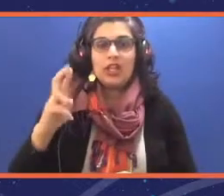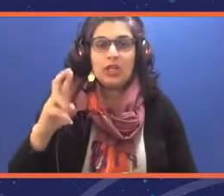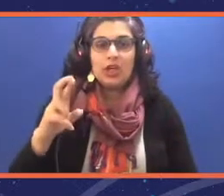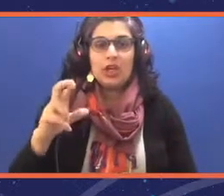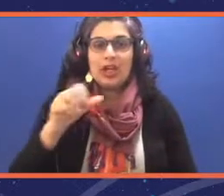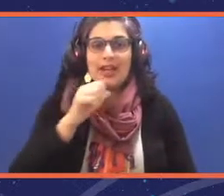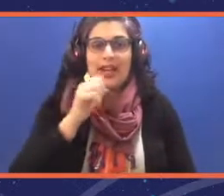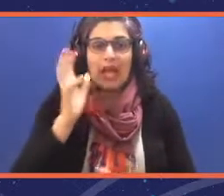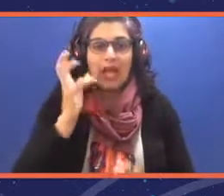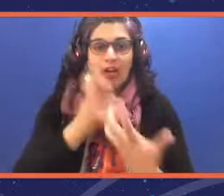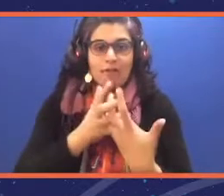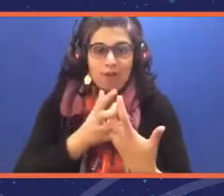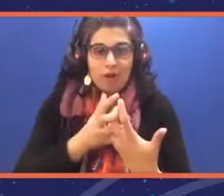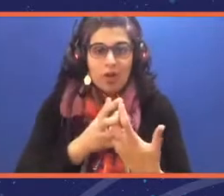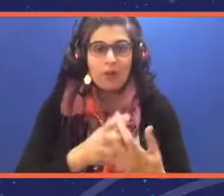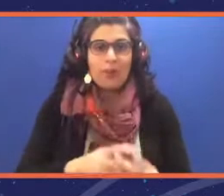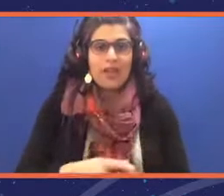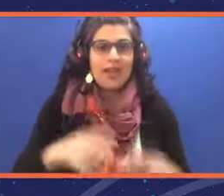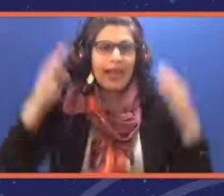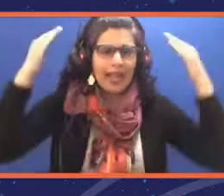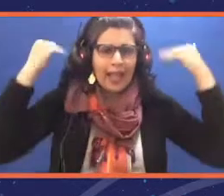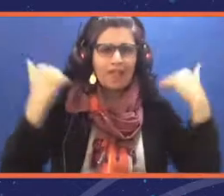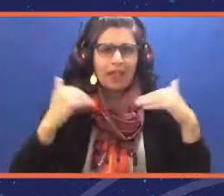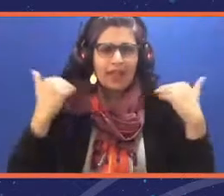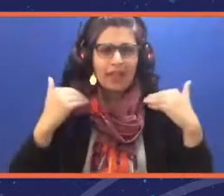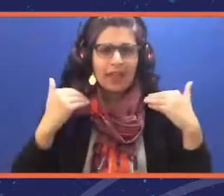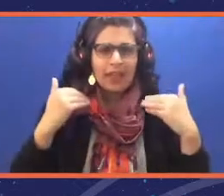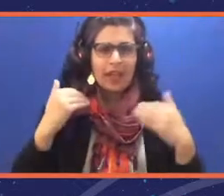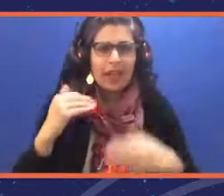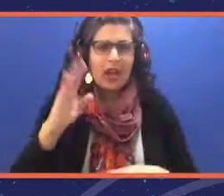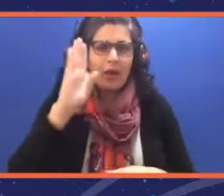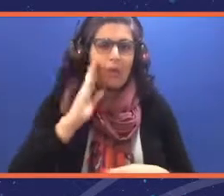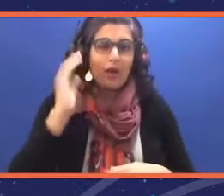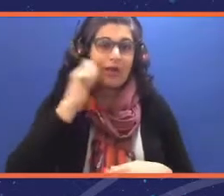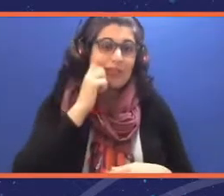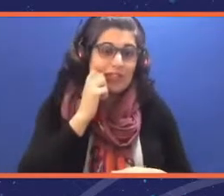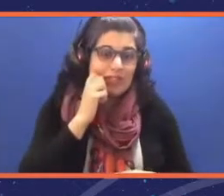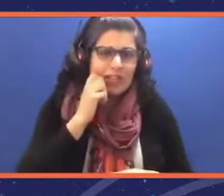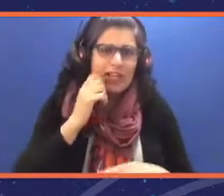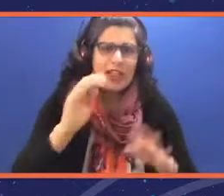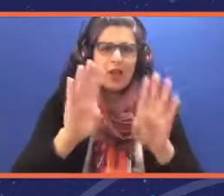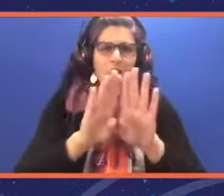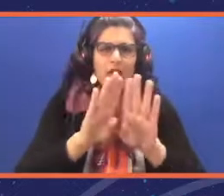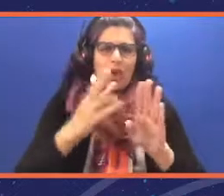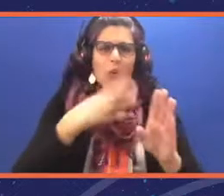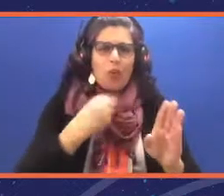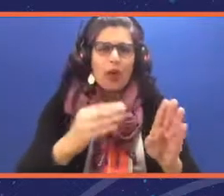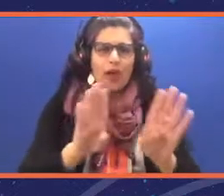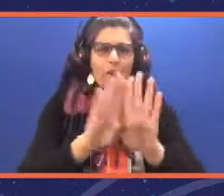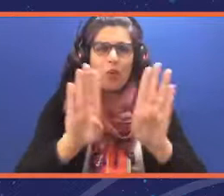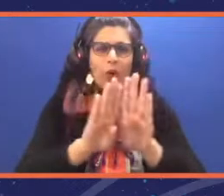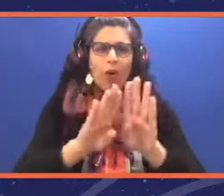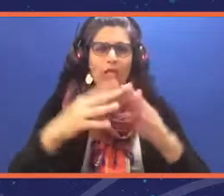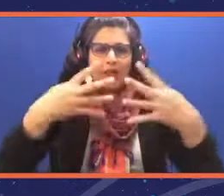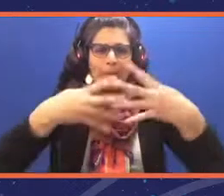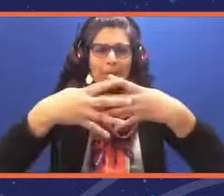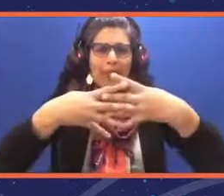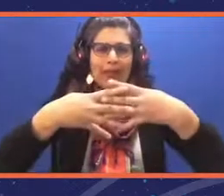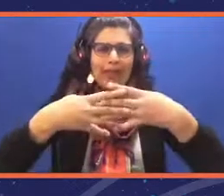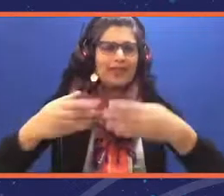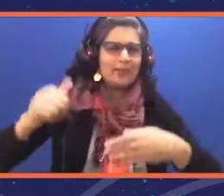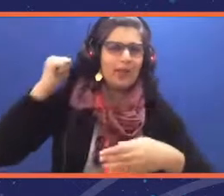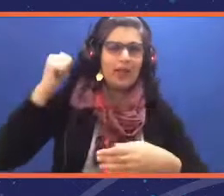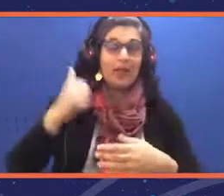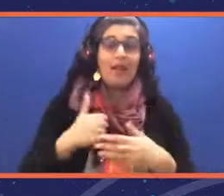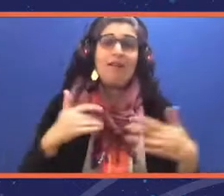brown skin. Got a little bit of a white wall behind me and some white blinds. I'm very excited to be